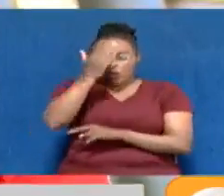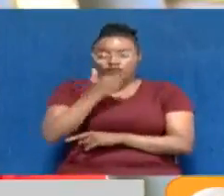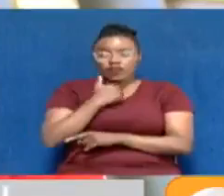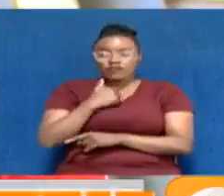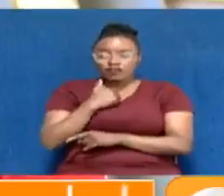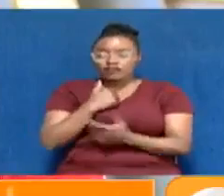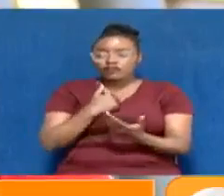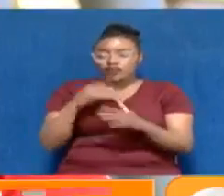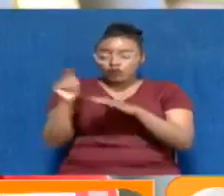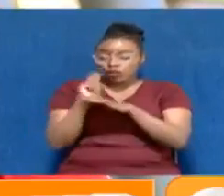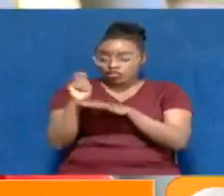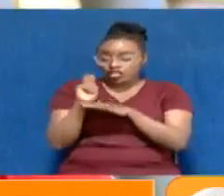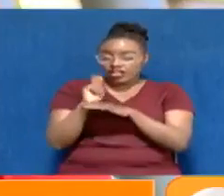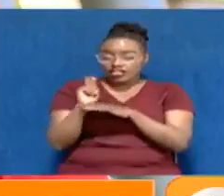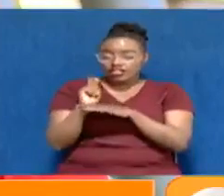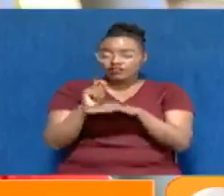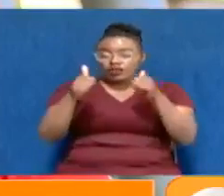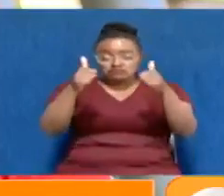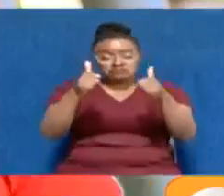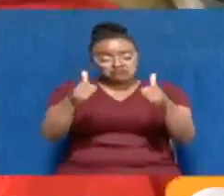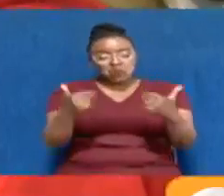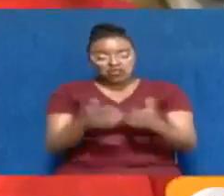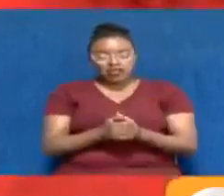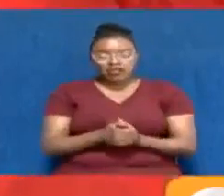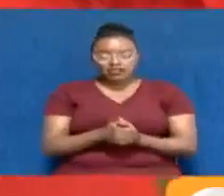tumekuwa tukitrain vizuri.